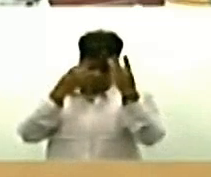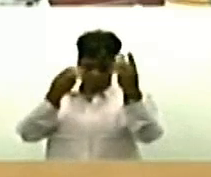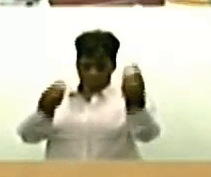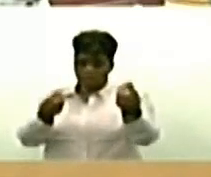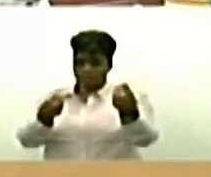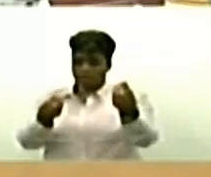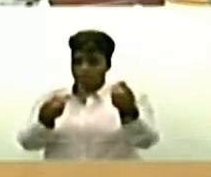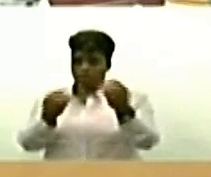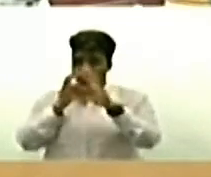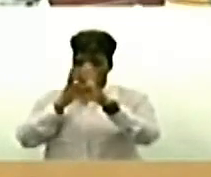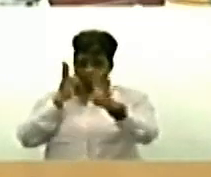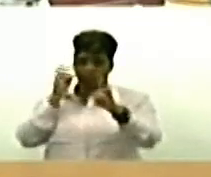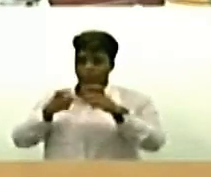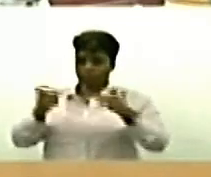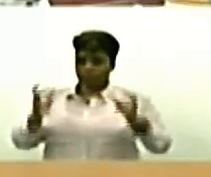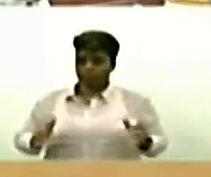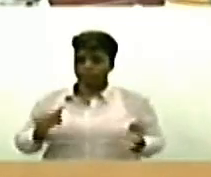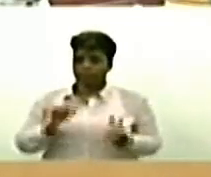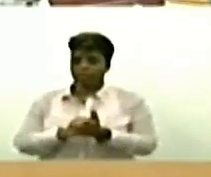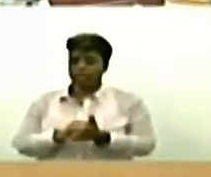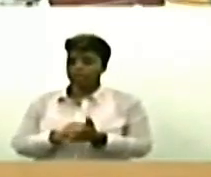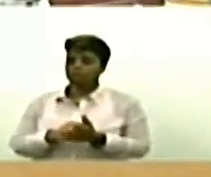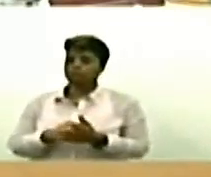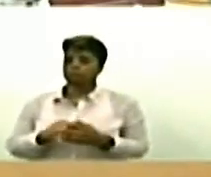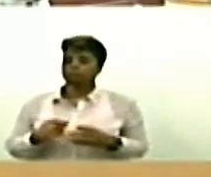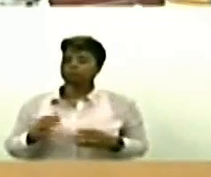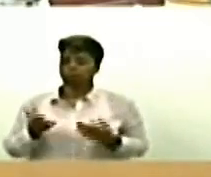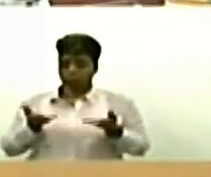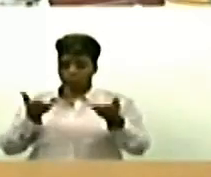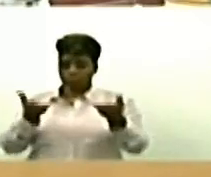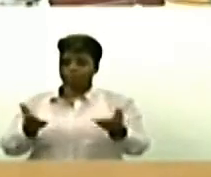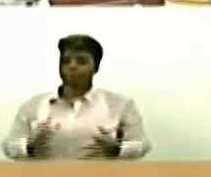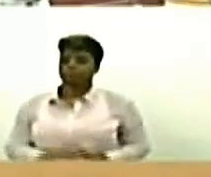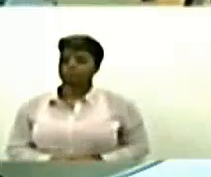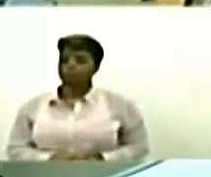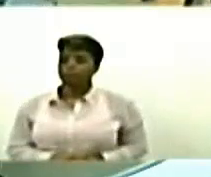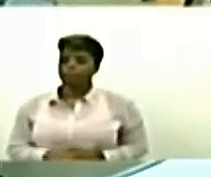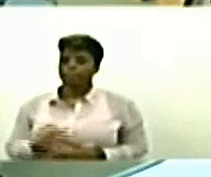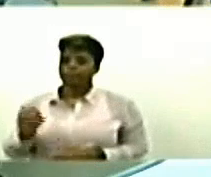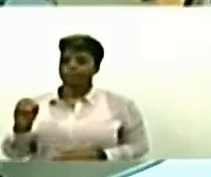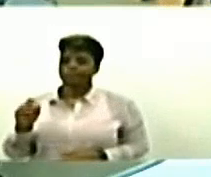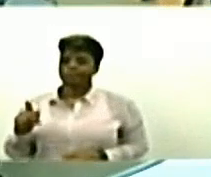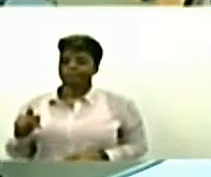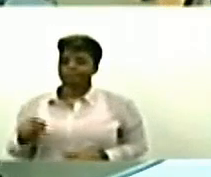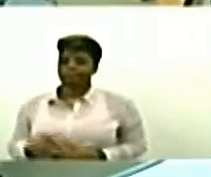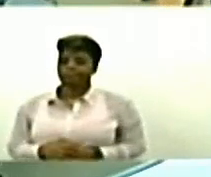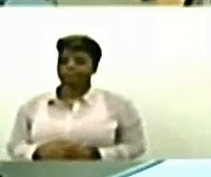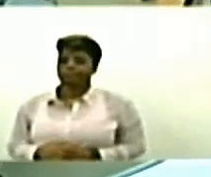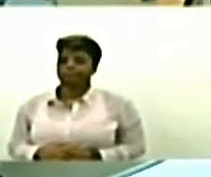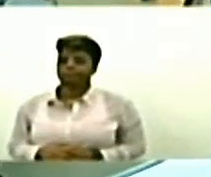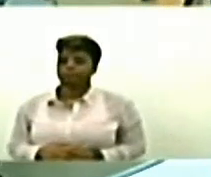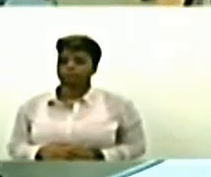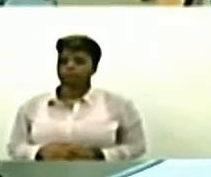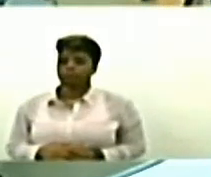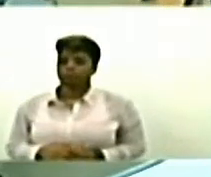traffic wardens. So that is my contribution, Mr. Chairman. All right.